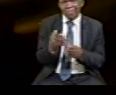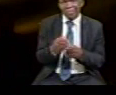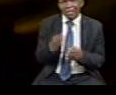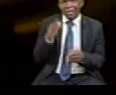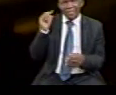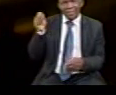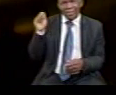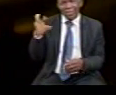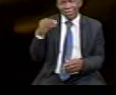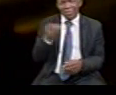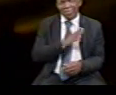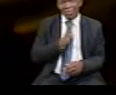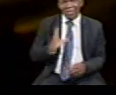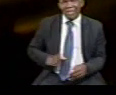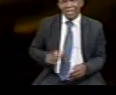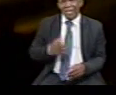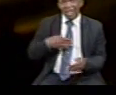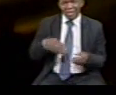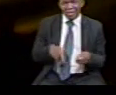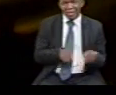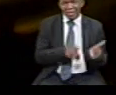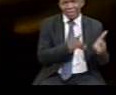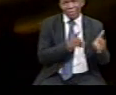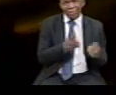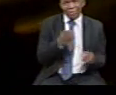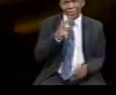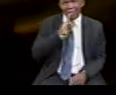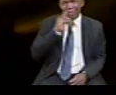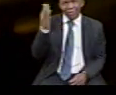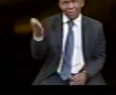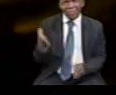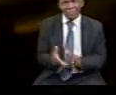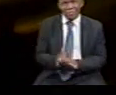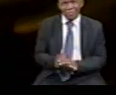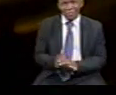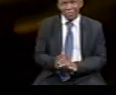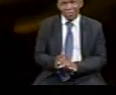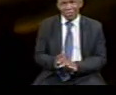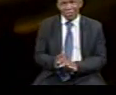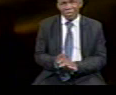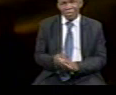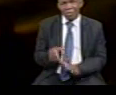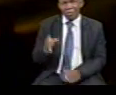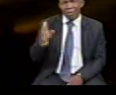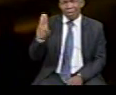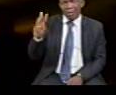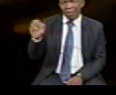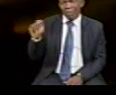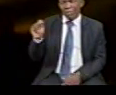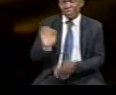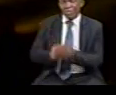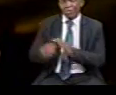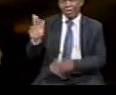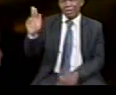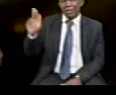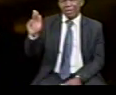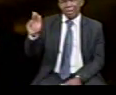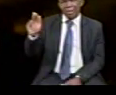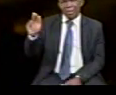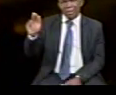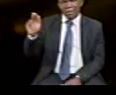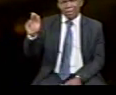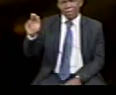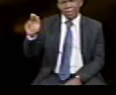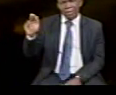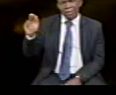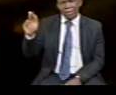of Christ and the disciples, there is no doubt that Christ will come again. Matthew chapter 13 from verse